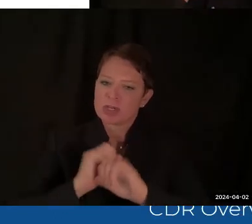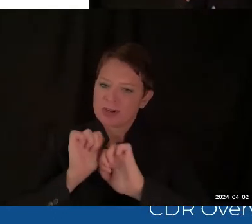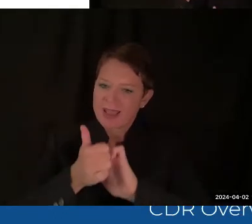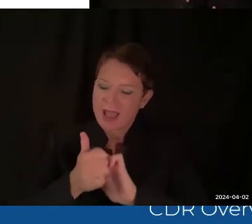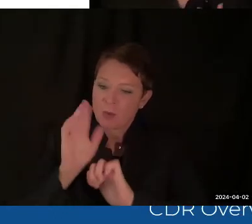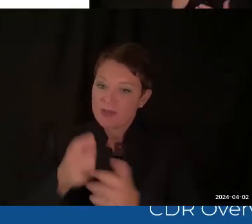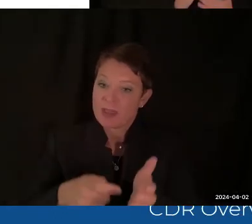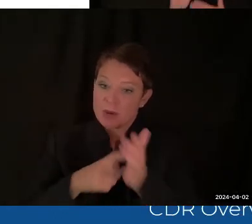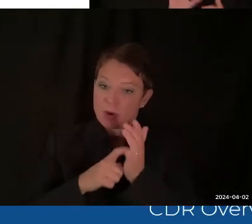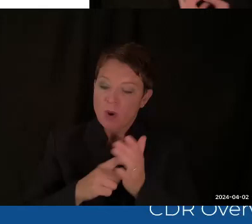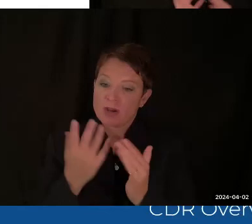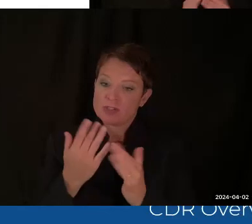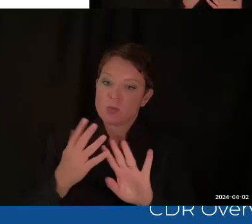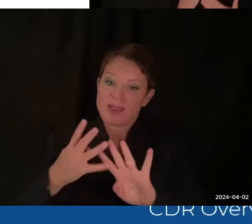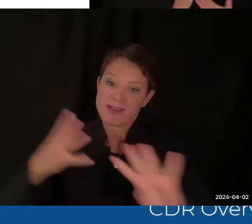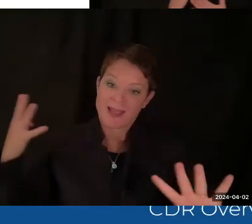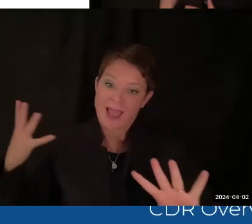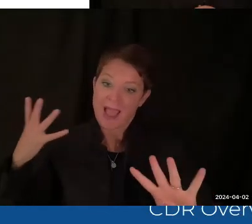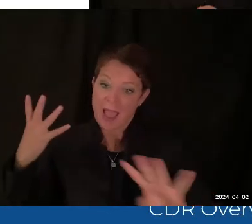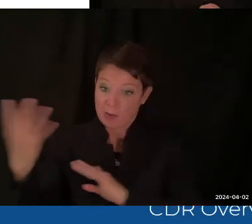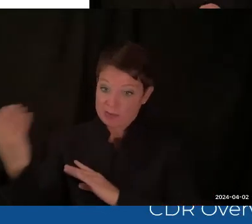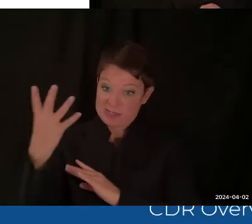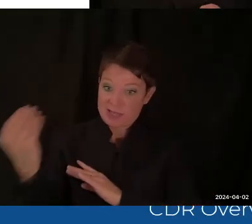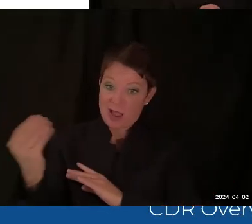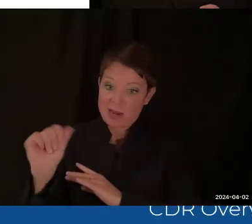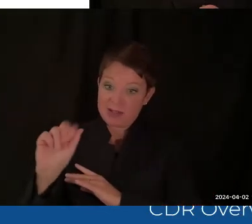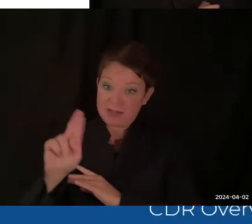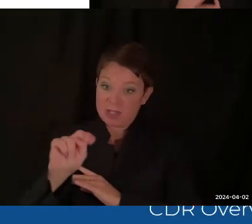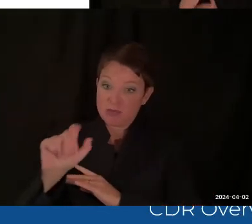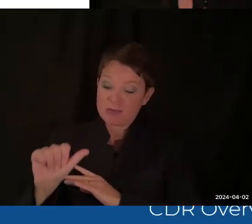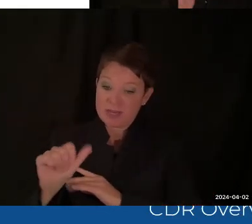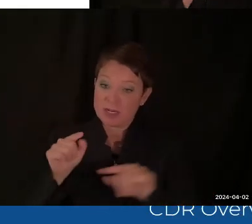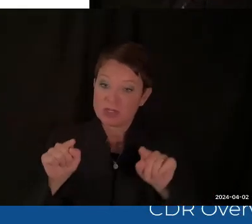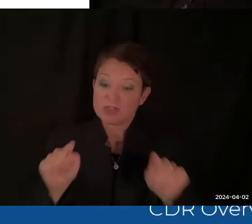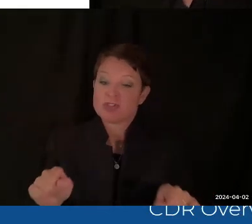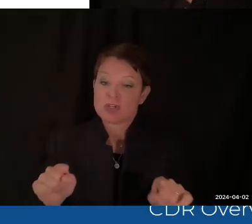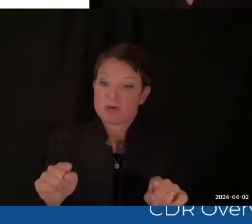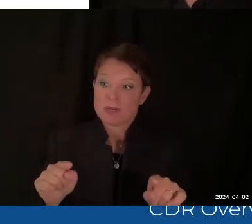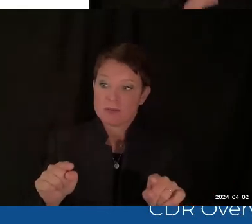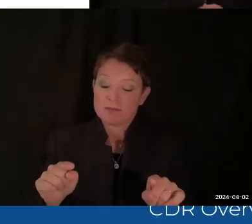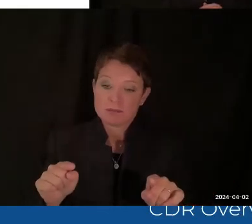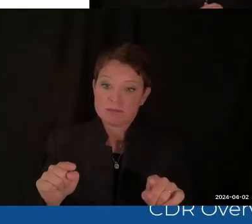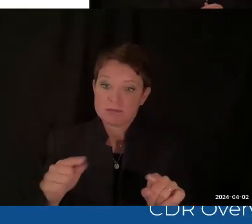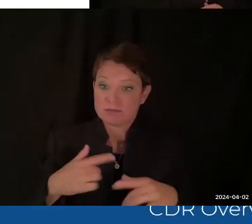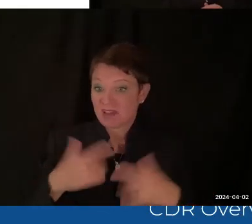they be required to wait outside the arena during